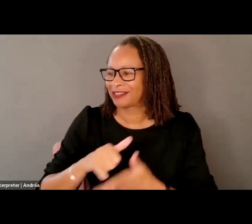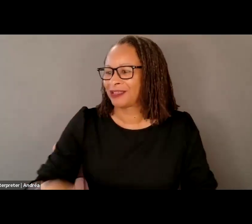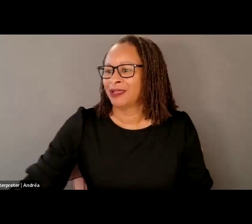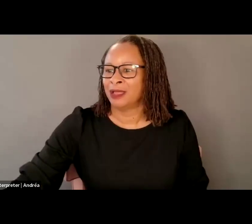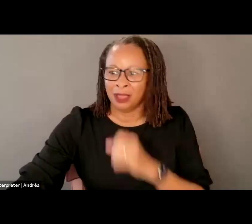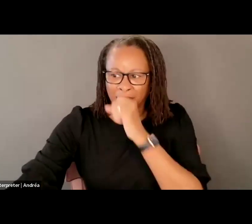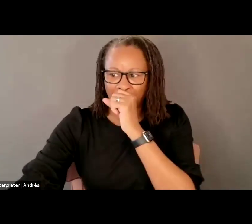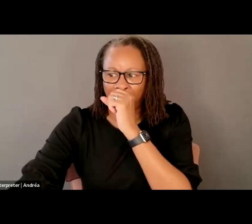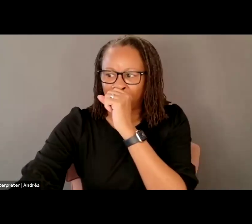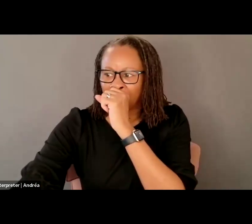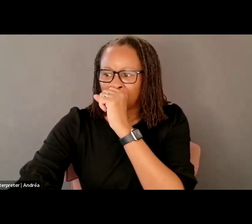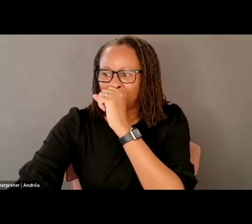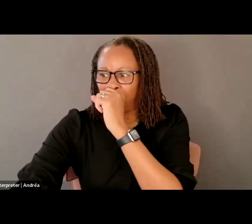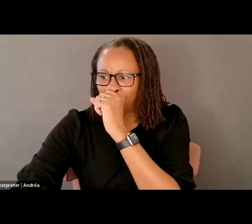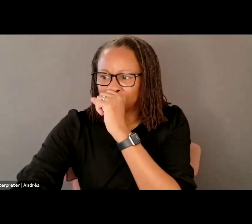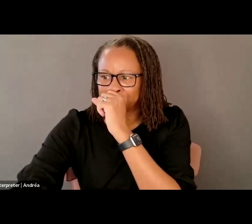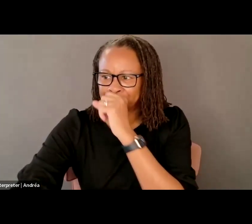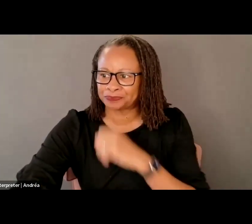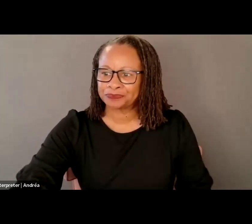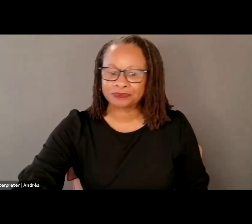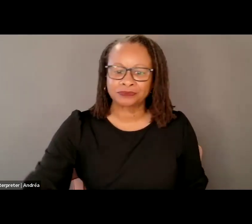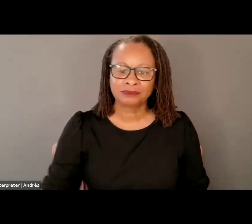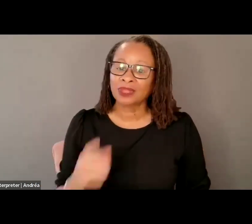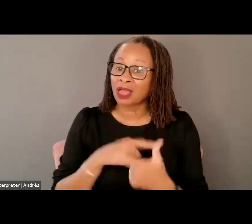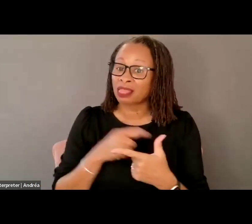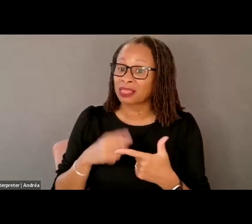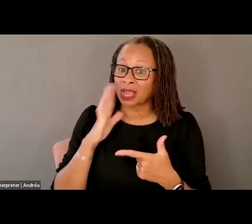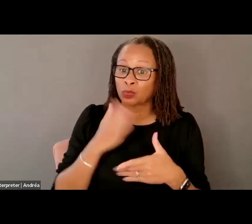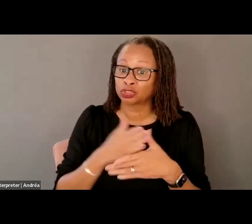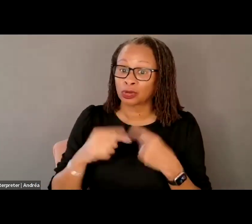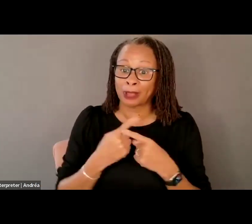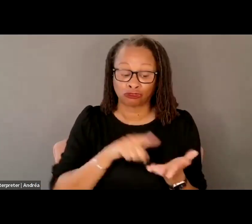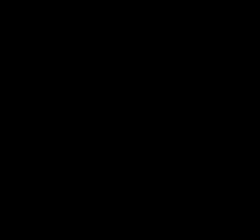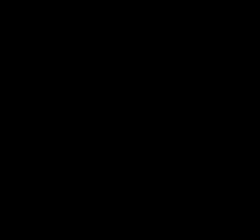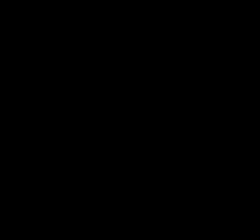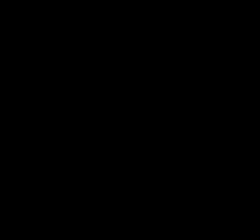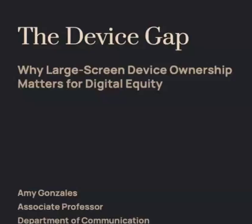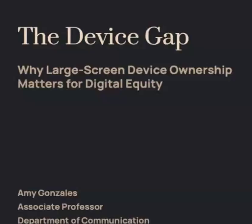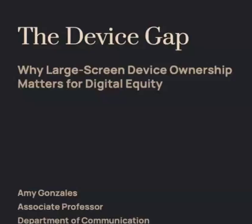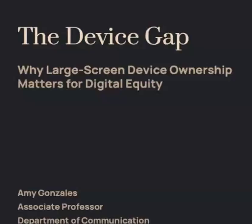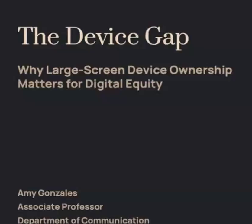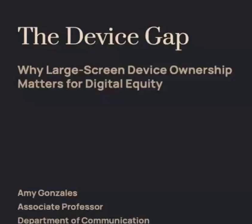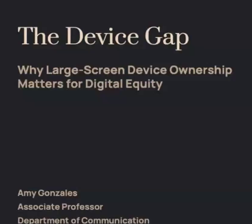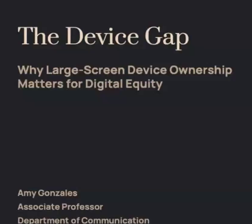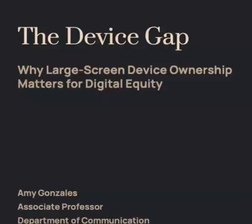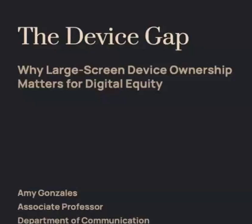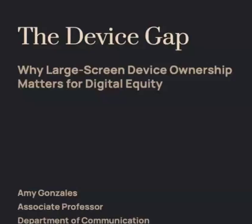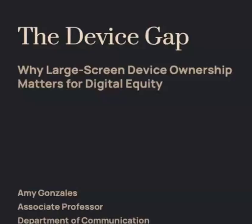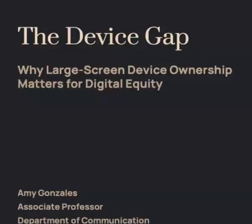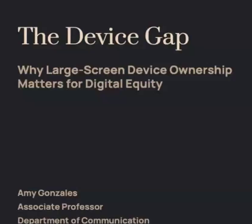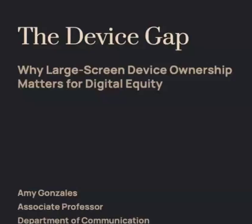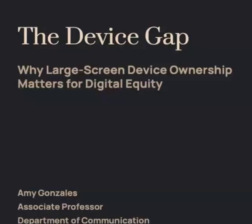I can share a little bit about some research I've been doing over the years and a particular report that folks in